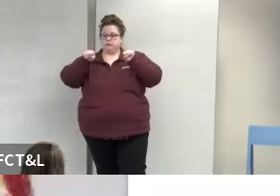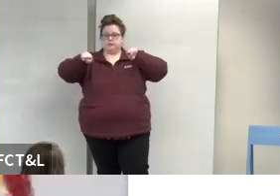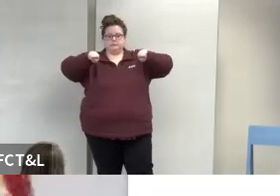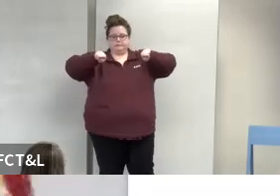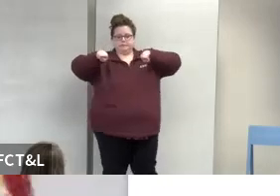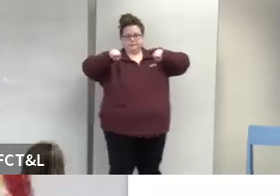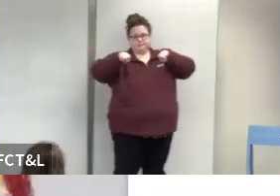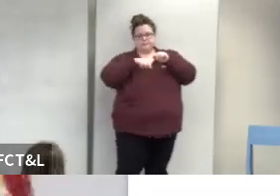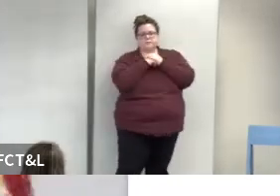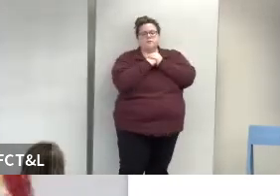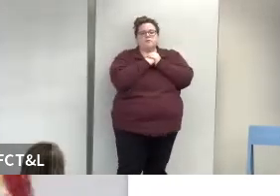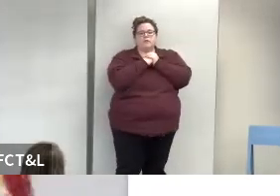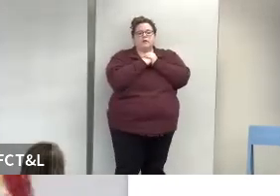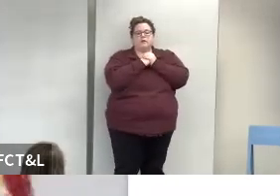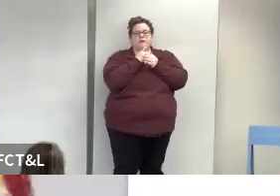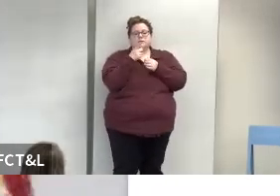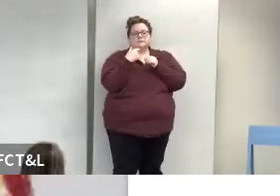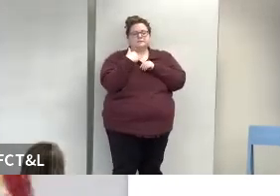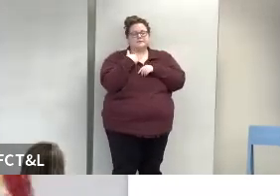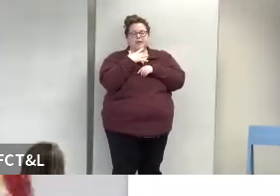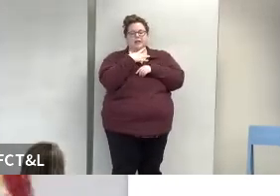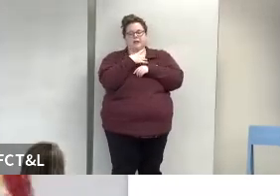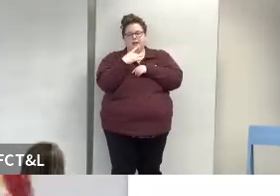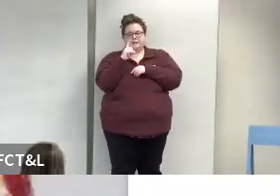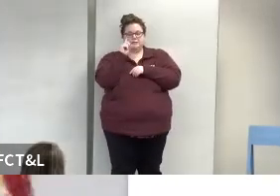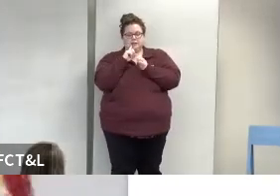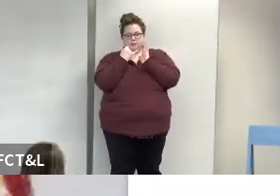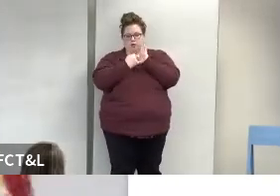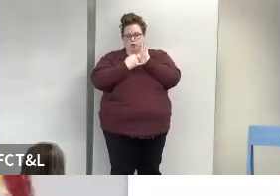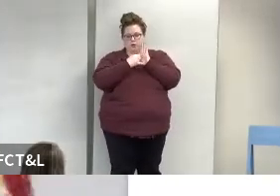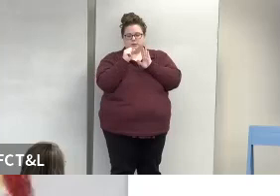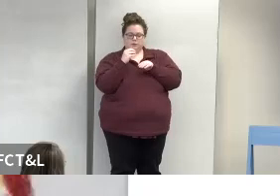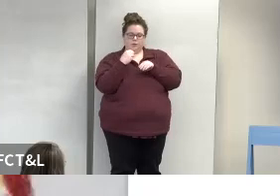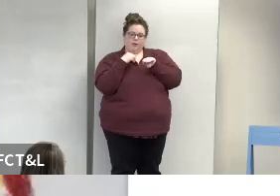However, those are the two differences between those two views.